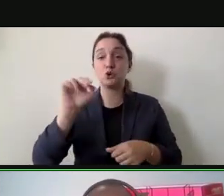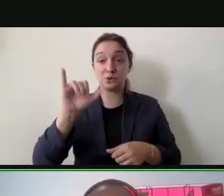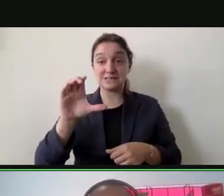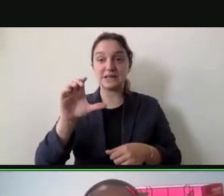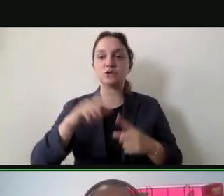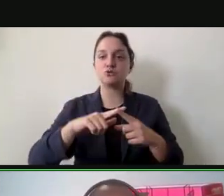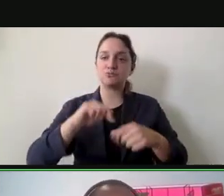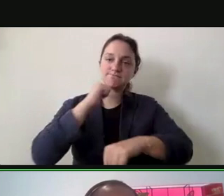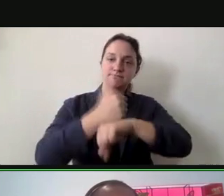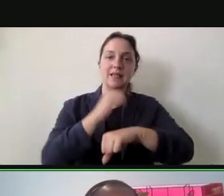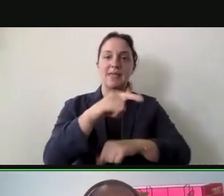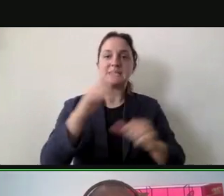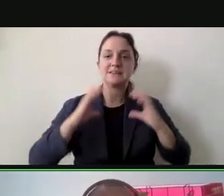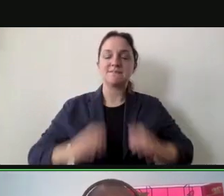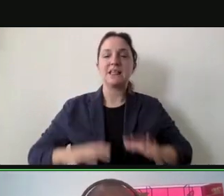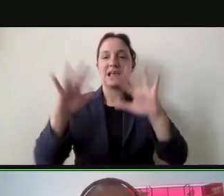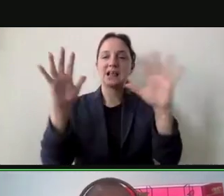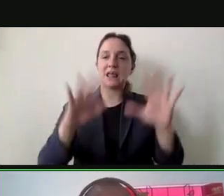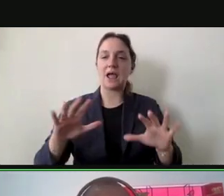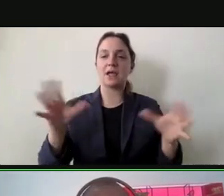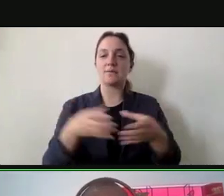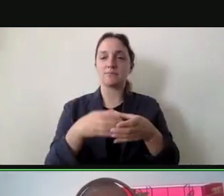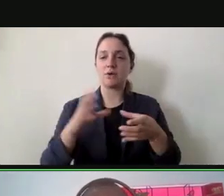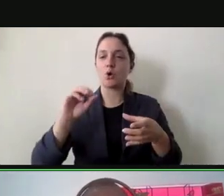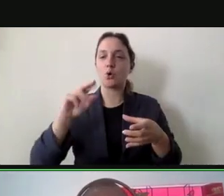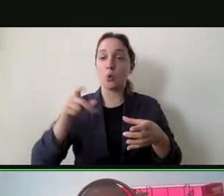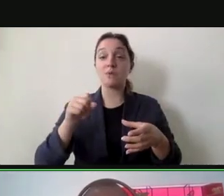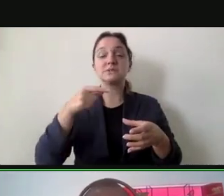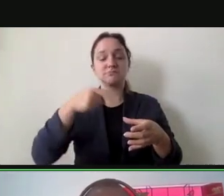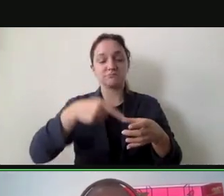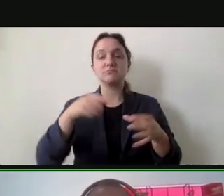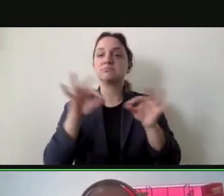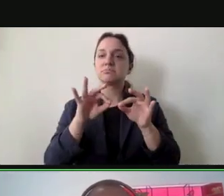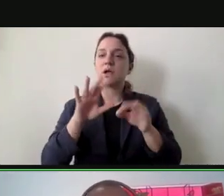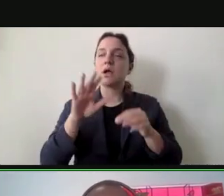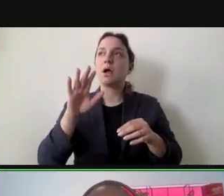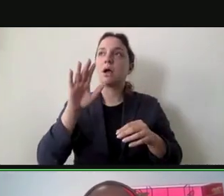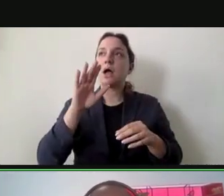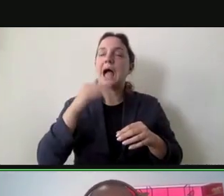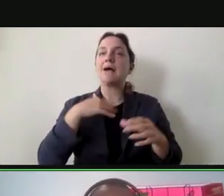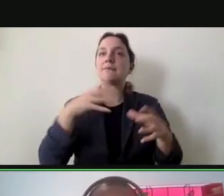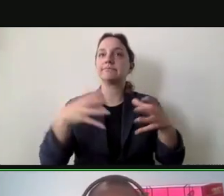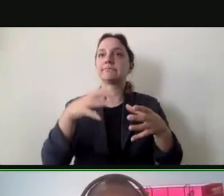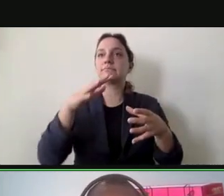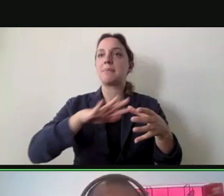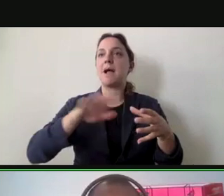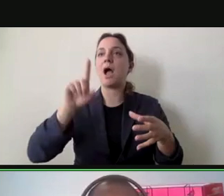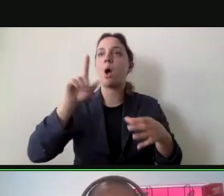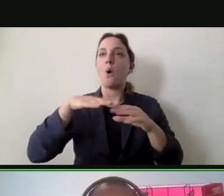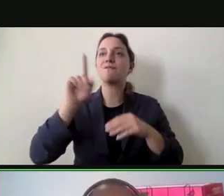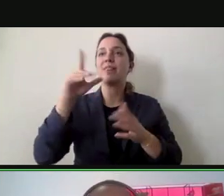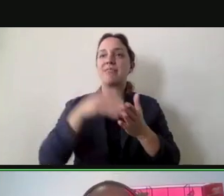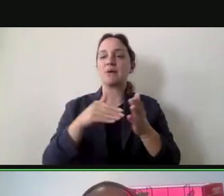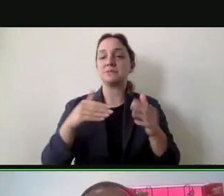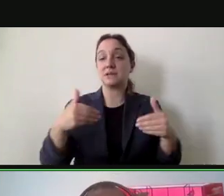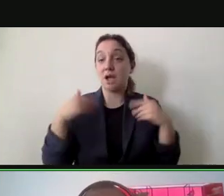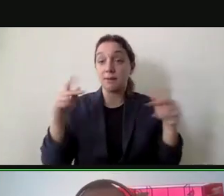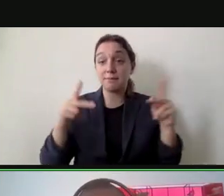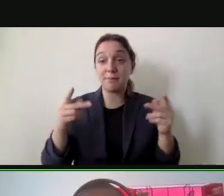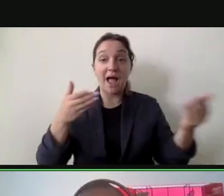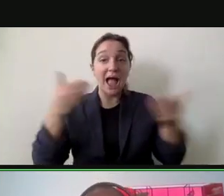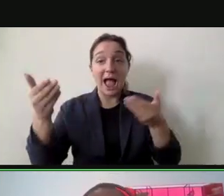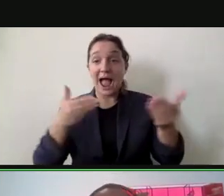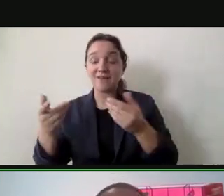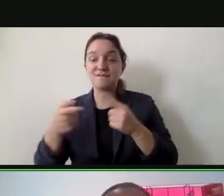Corps. There's over 1,000 young people that we've hired from low-income communities. The district